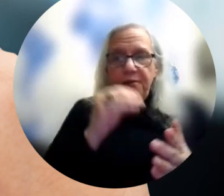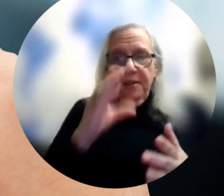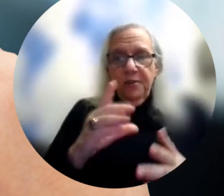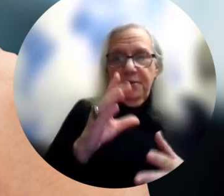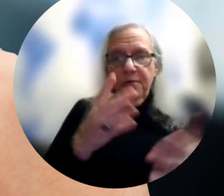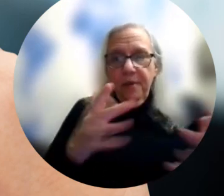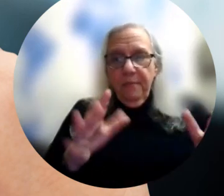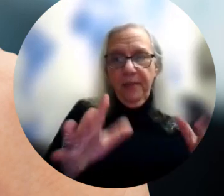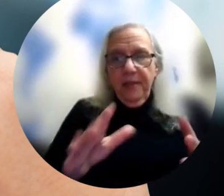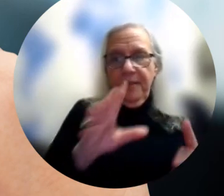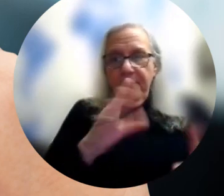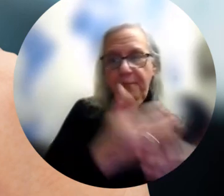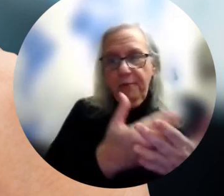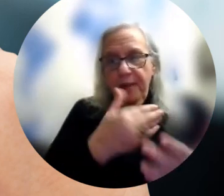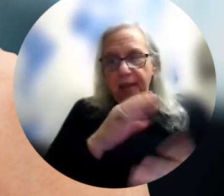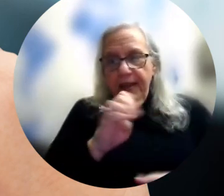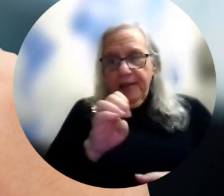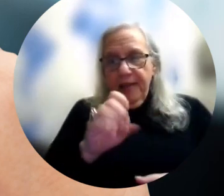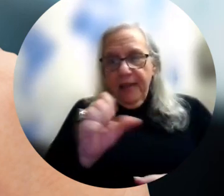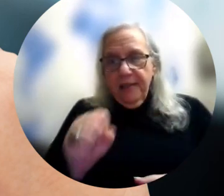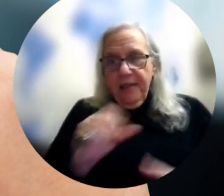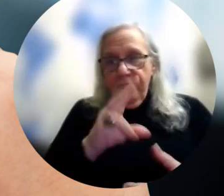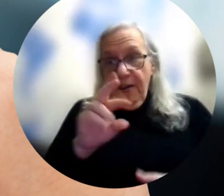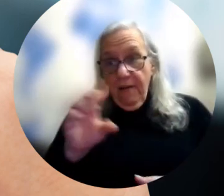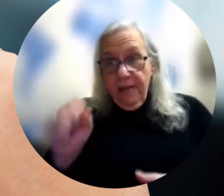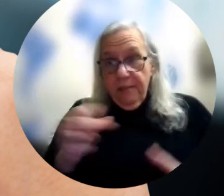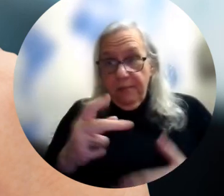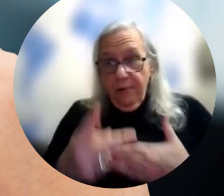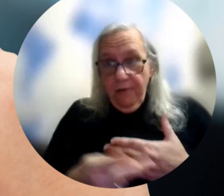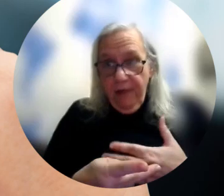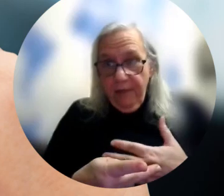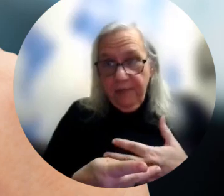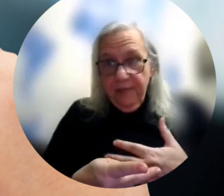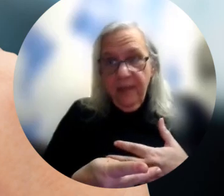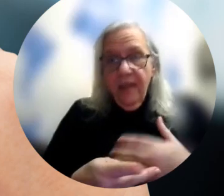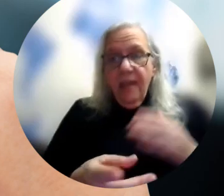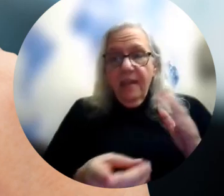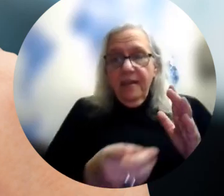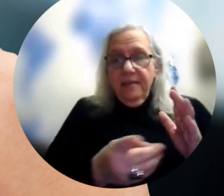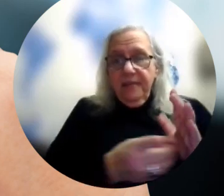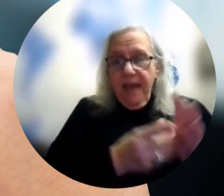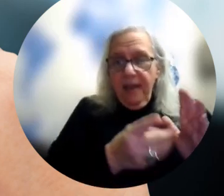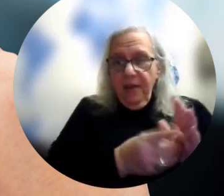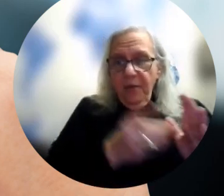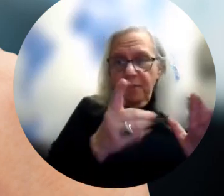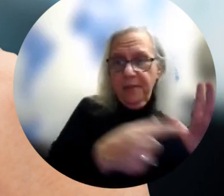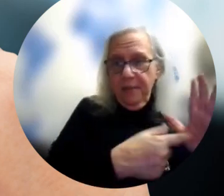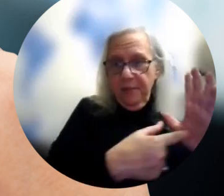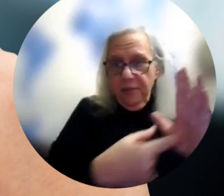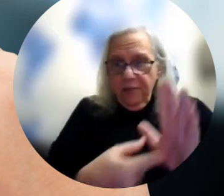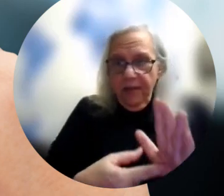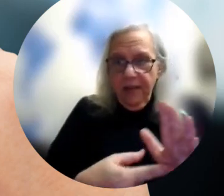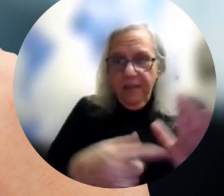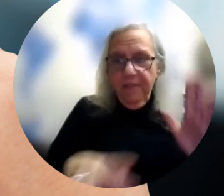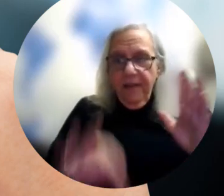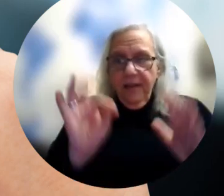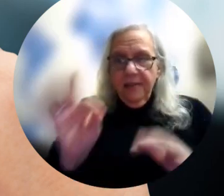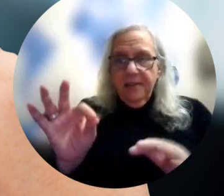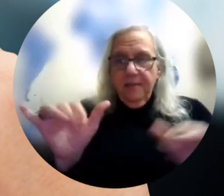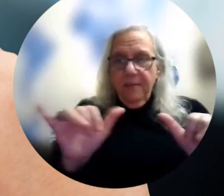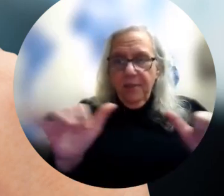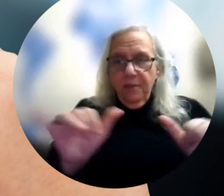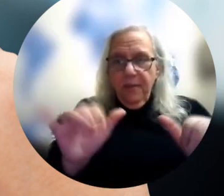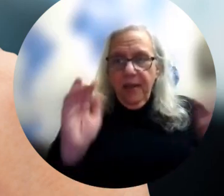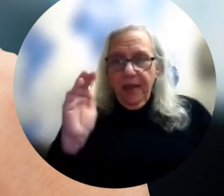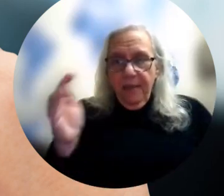deaf students who complete the pre-ETS and VRS programs. Data will demonstrate the